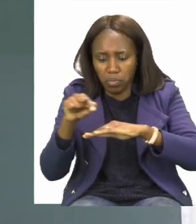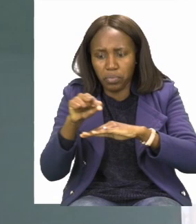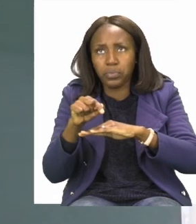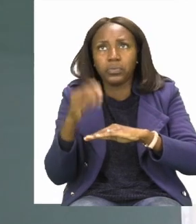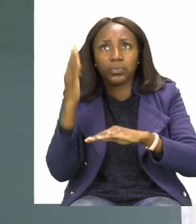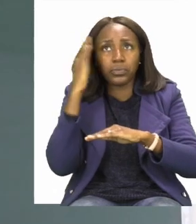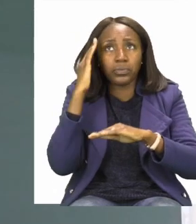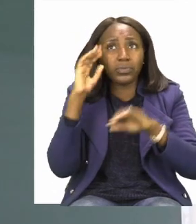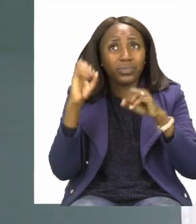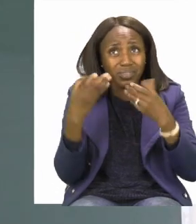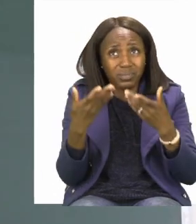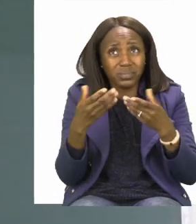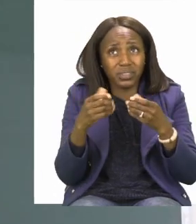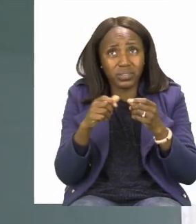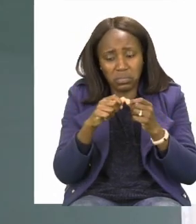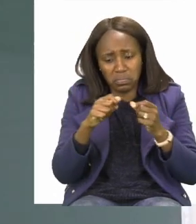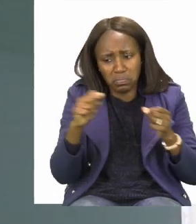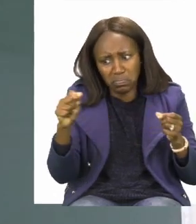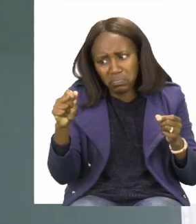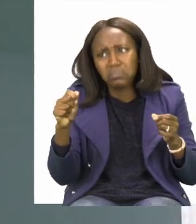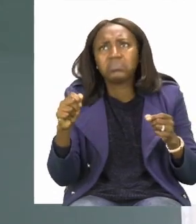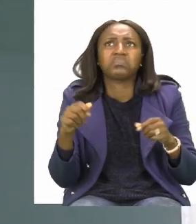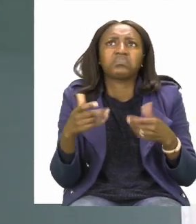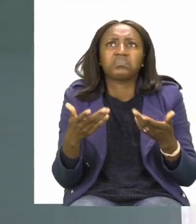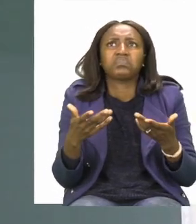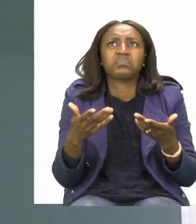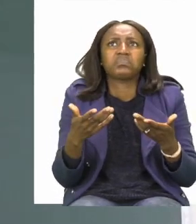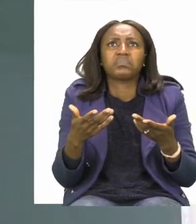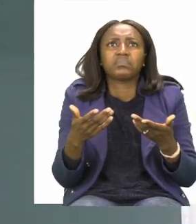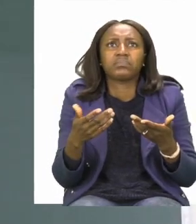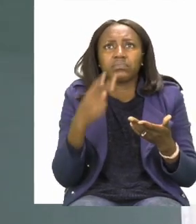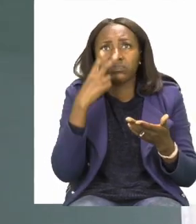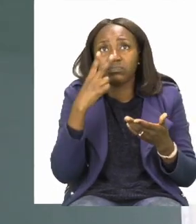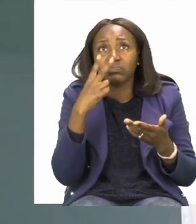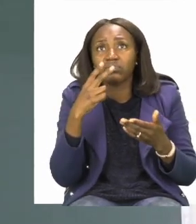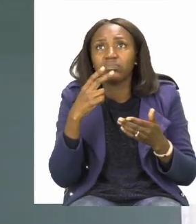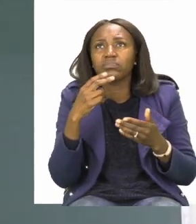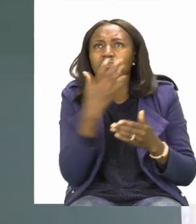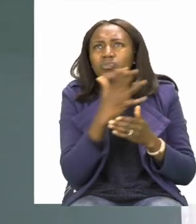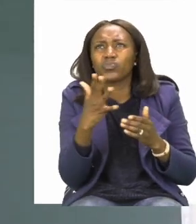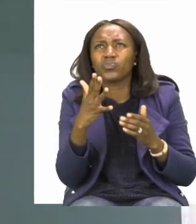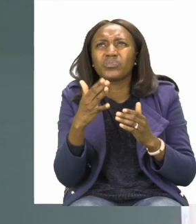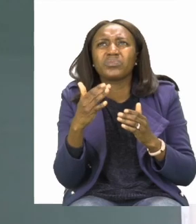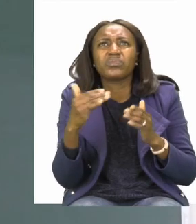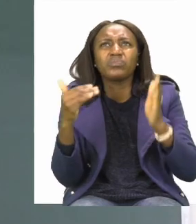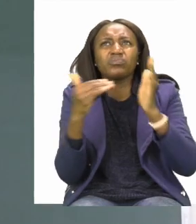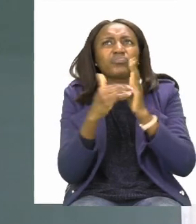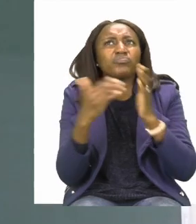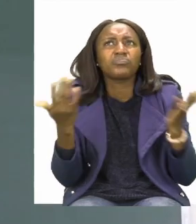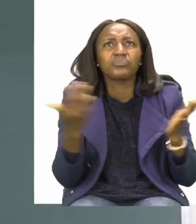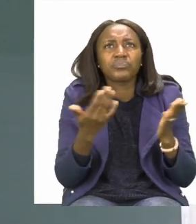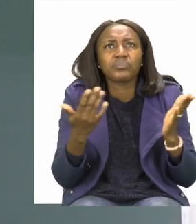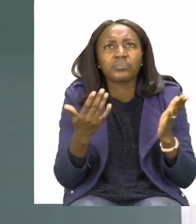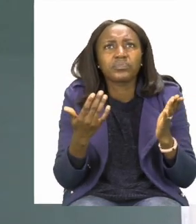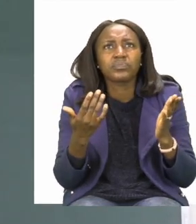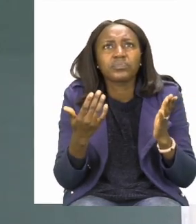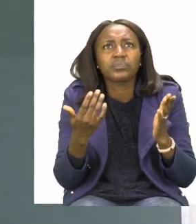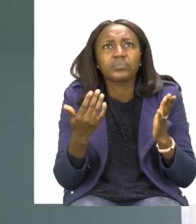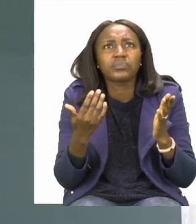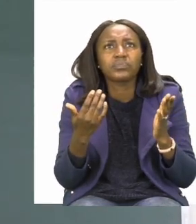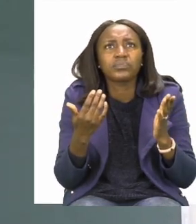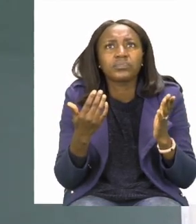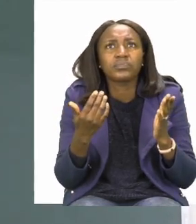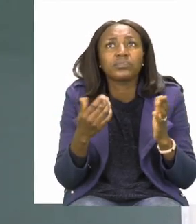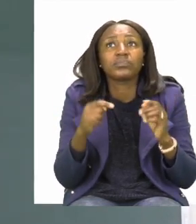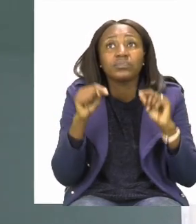to really measure, but to look at where the volume of water ends. So instead of using our ruler